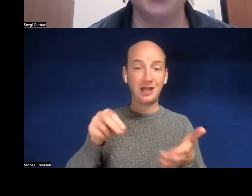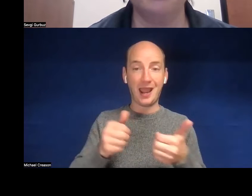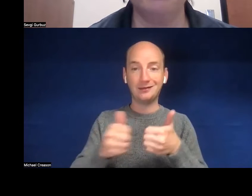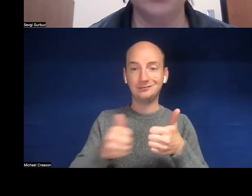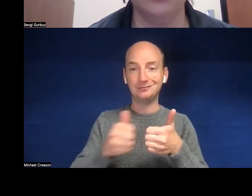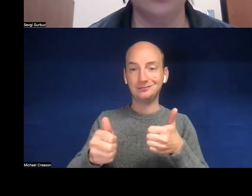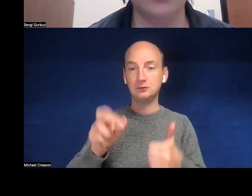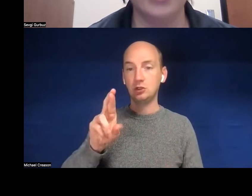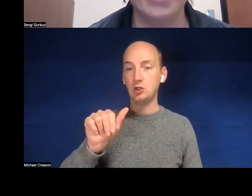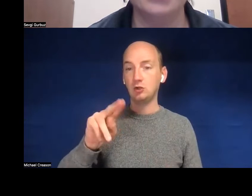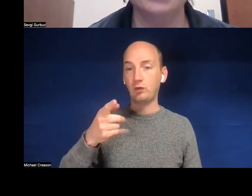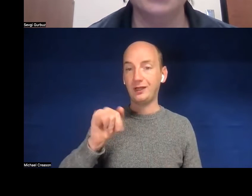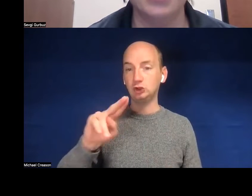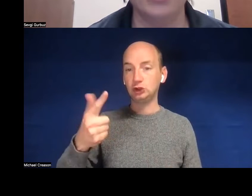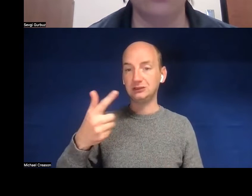the acronym